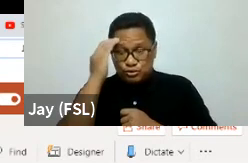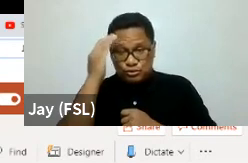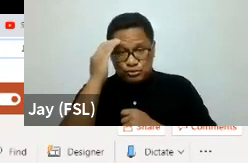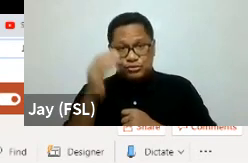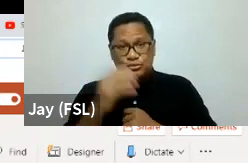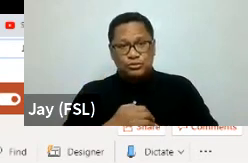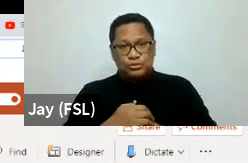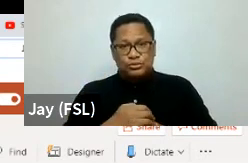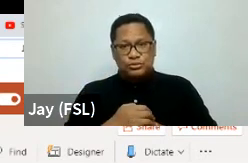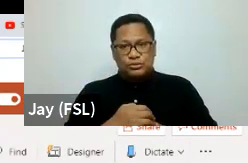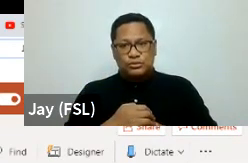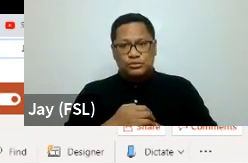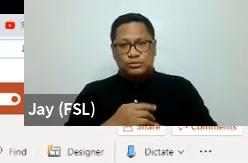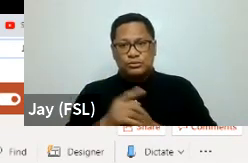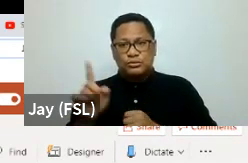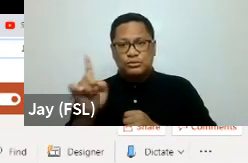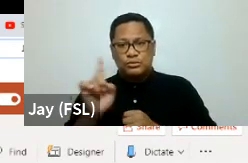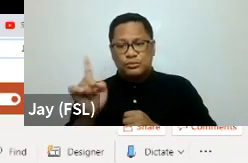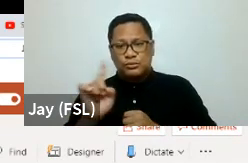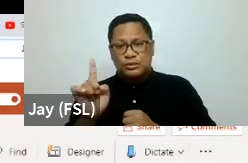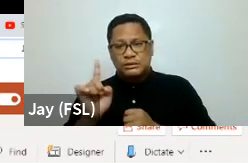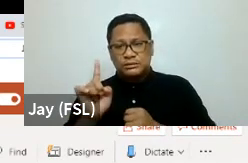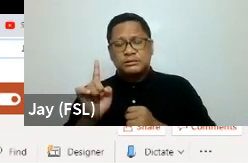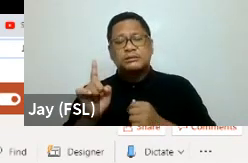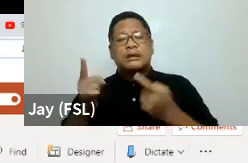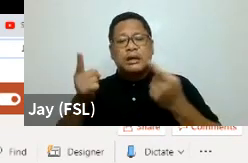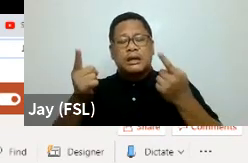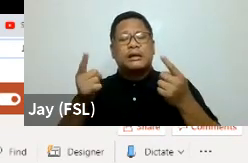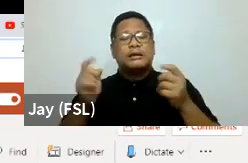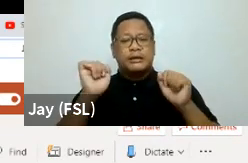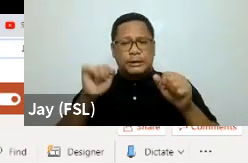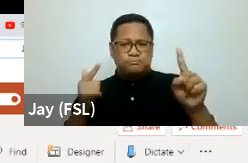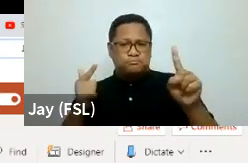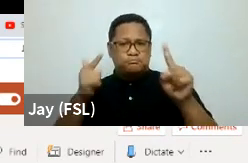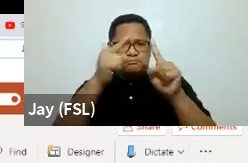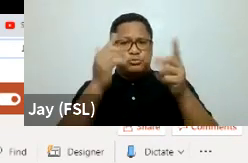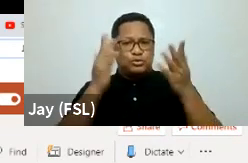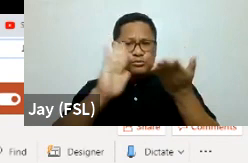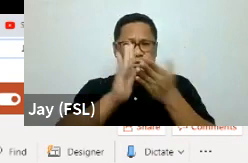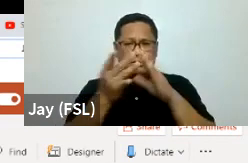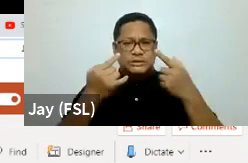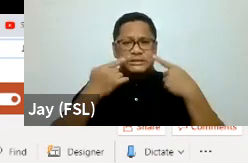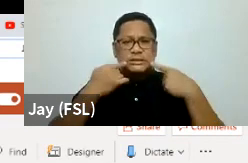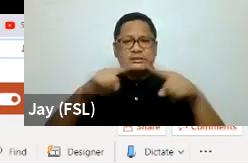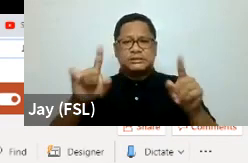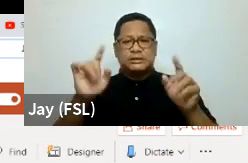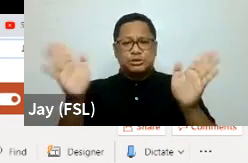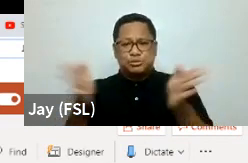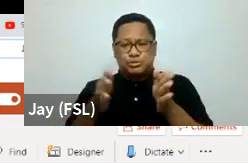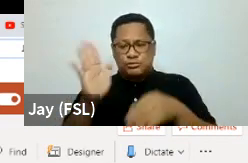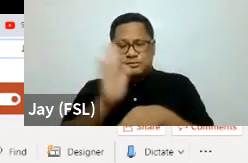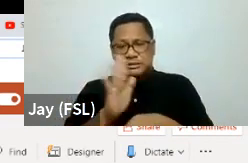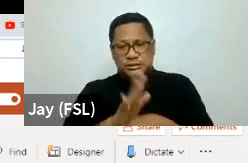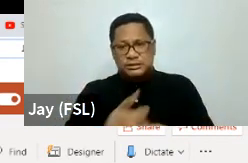Do you really know what it takes to succeed in a small business?